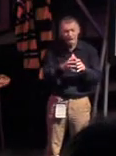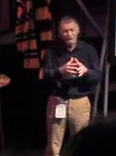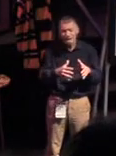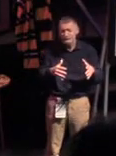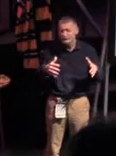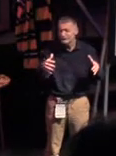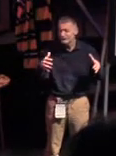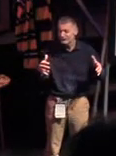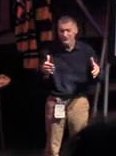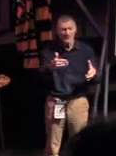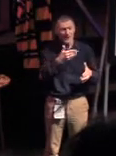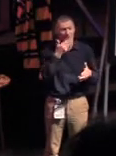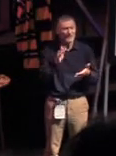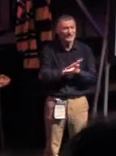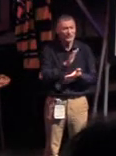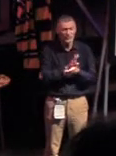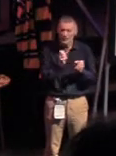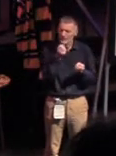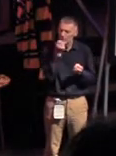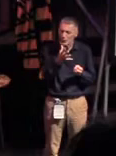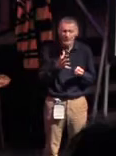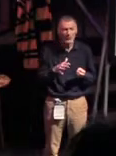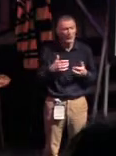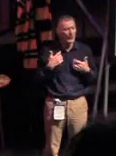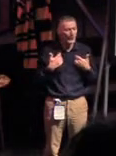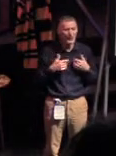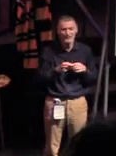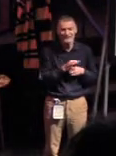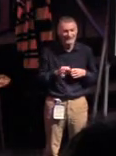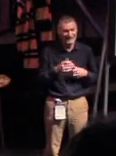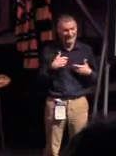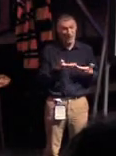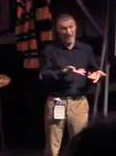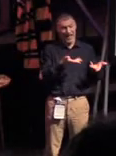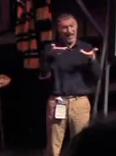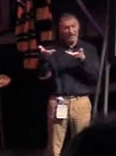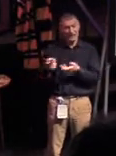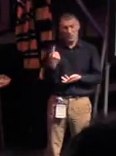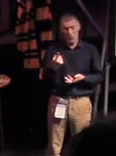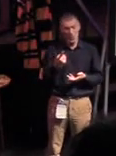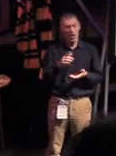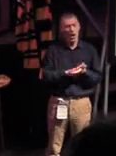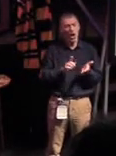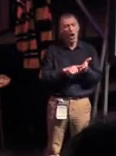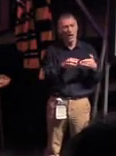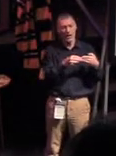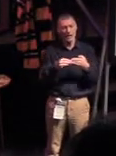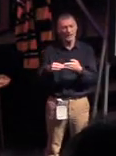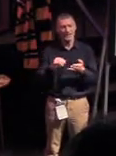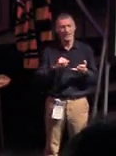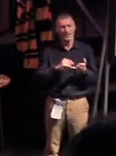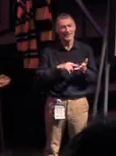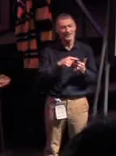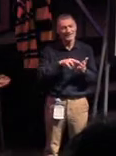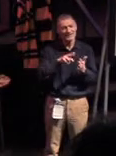our beautiful, vibrant, creative city. And it's now my great pleasure to hand over to Stephen Brady, the leader of Hull City Council, and one of the